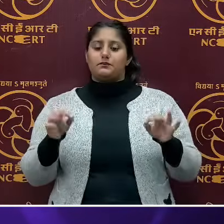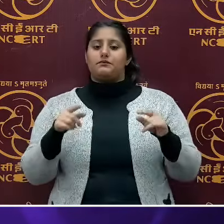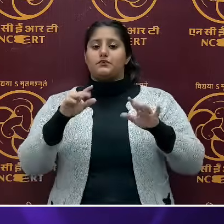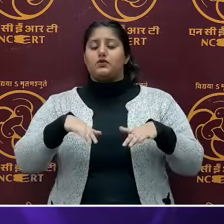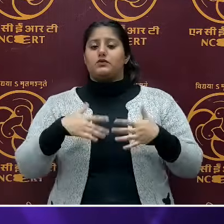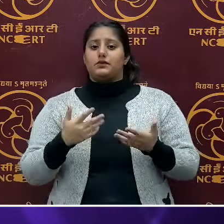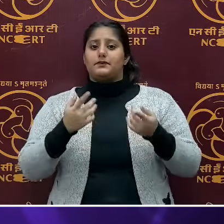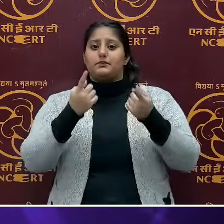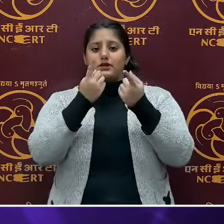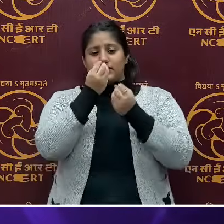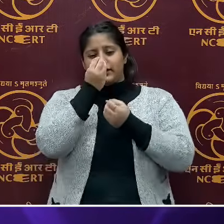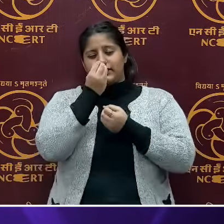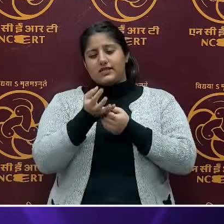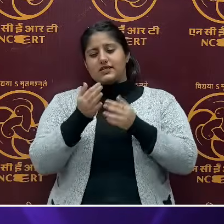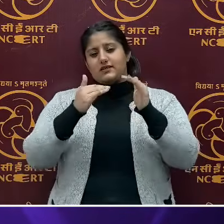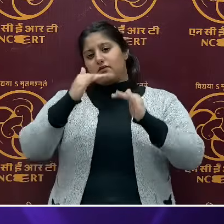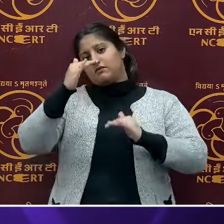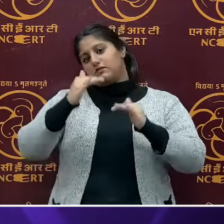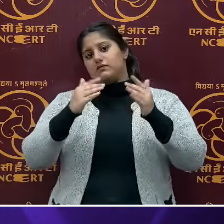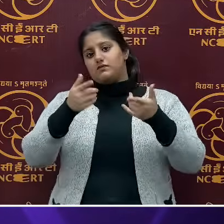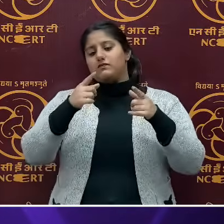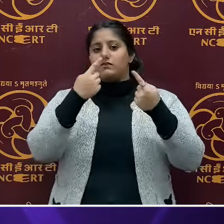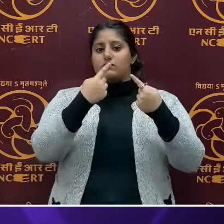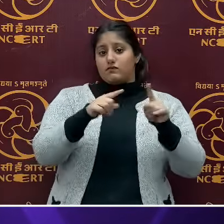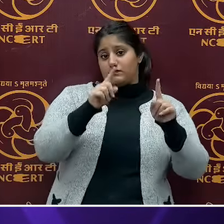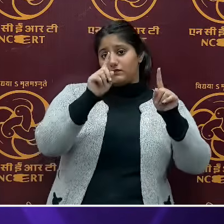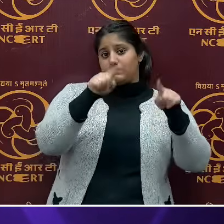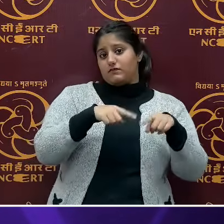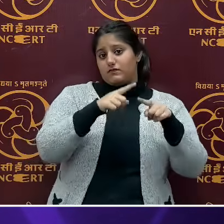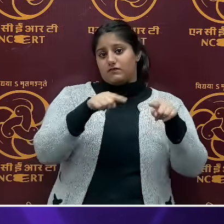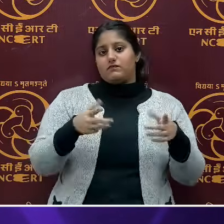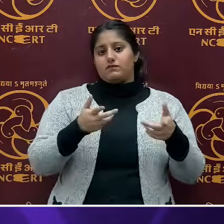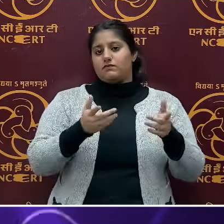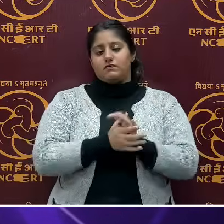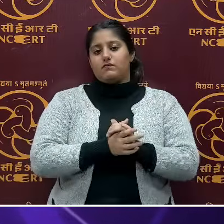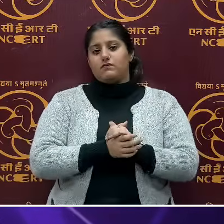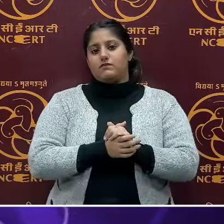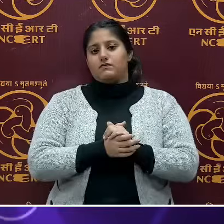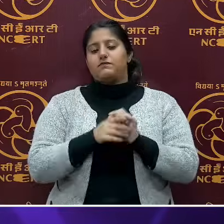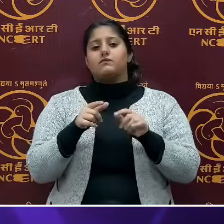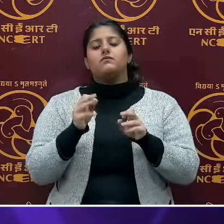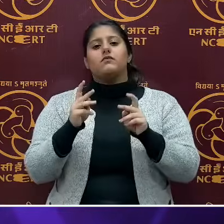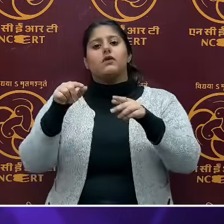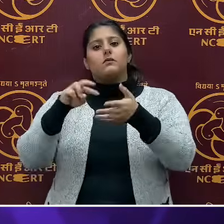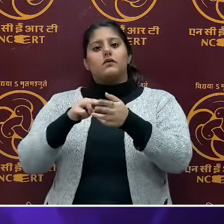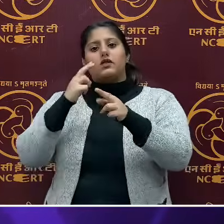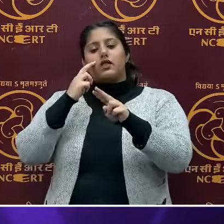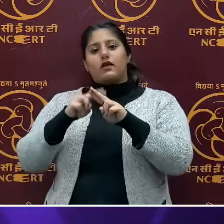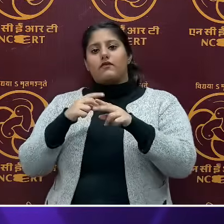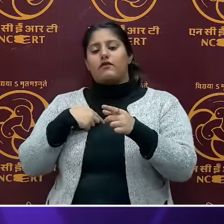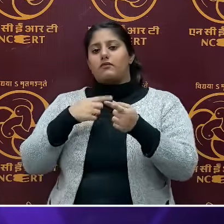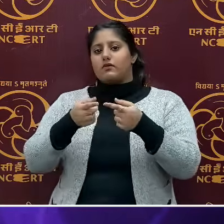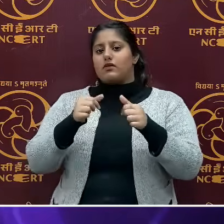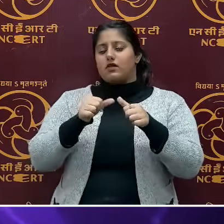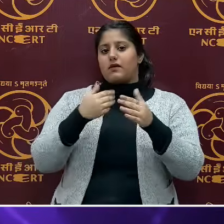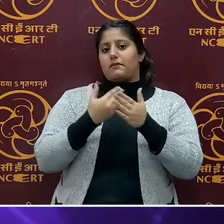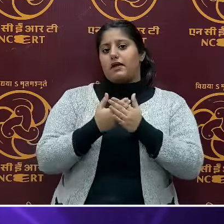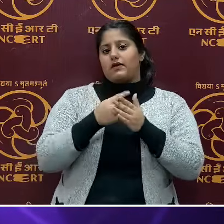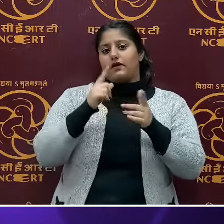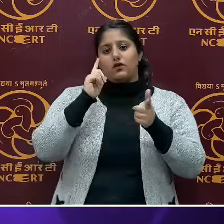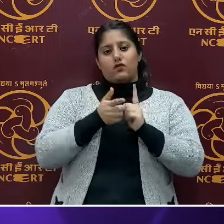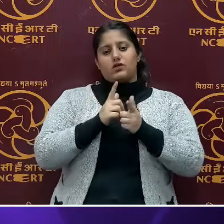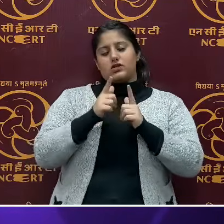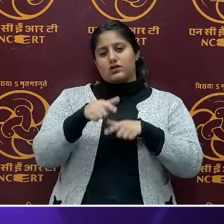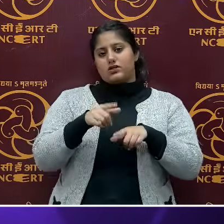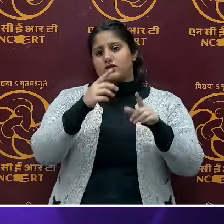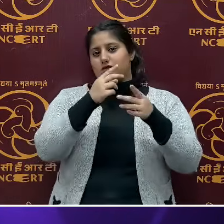then we can easily compare whether they are similar or not. So, ma'am, you mean to say if we really want to apply the logic, so in this